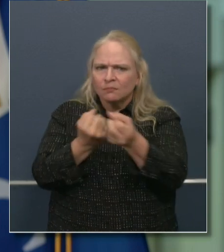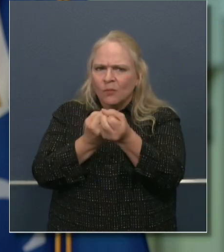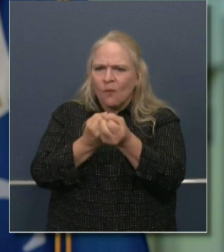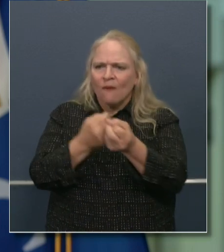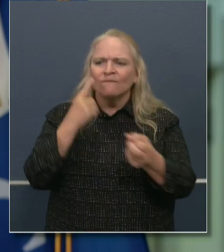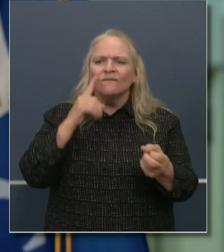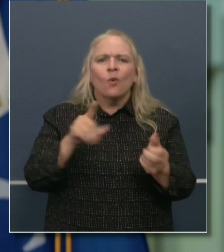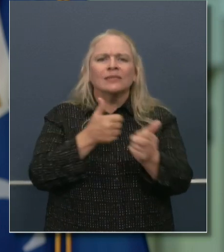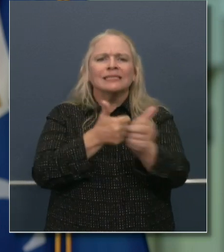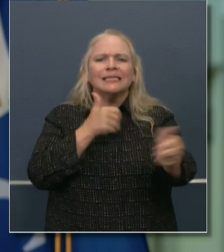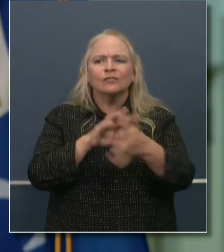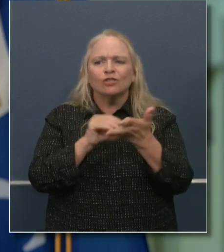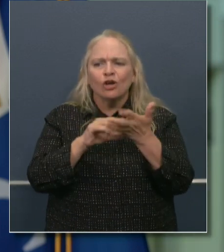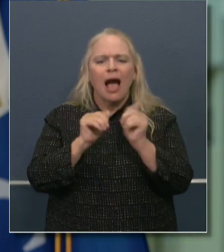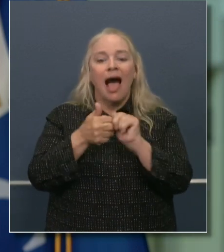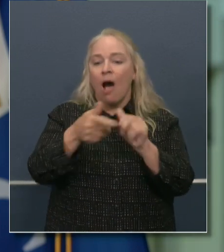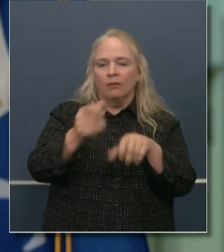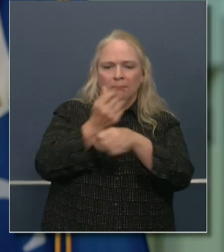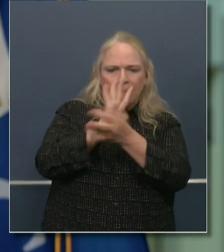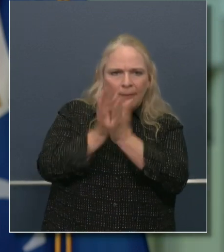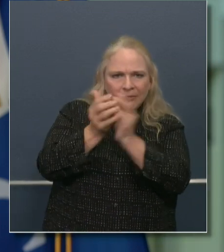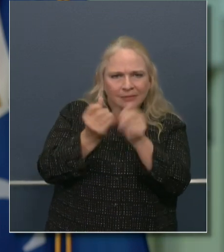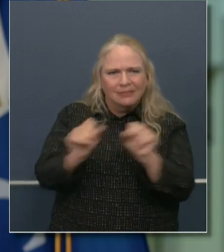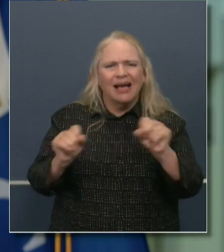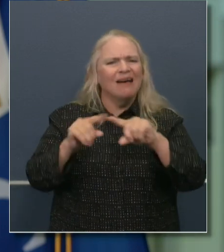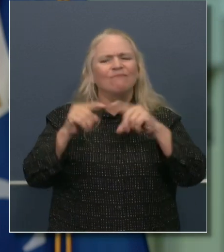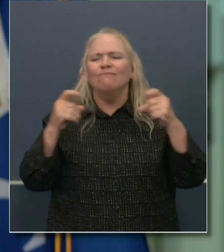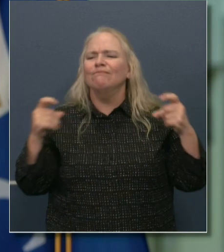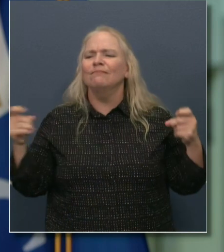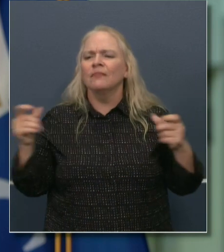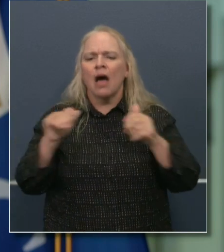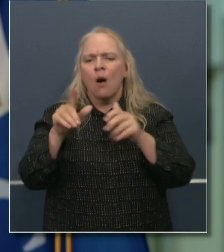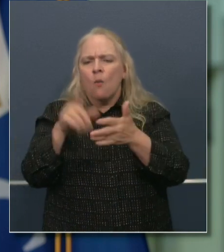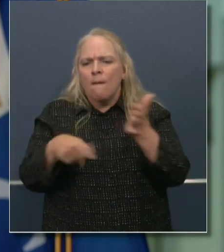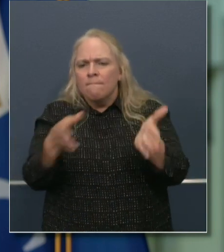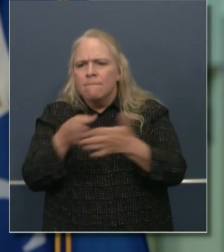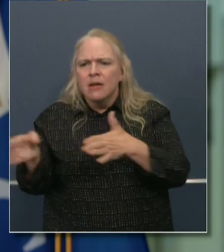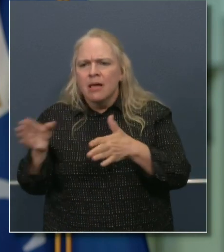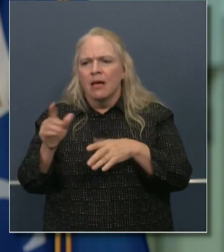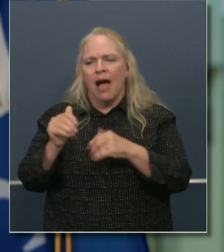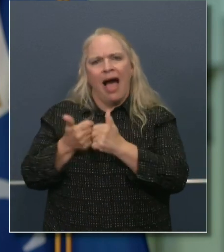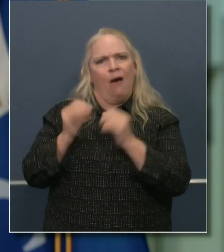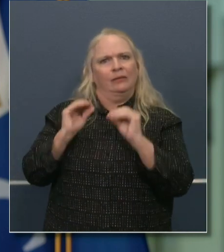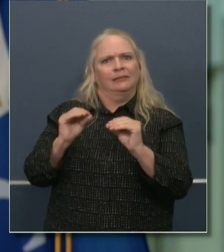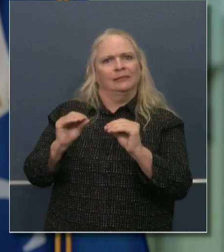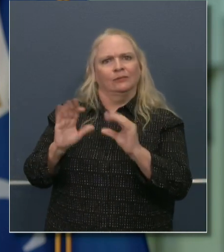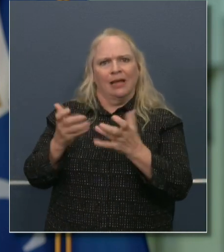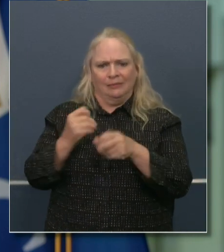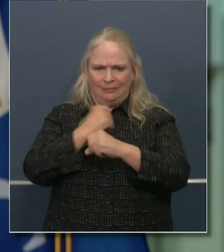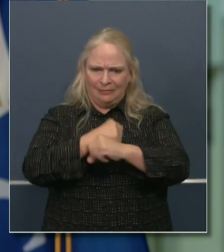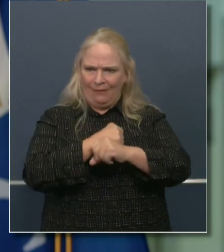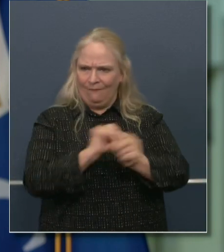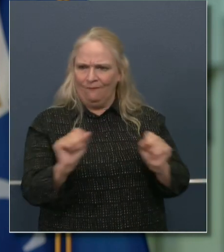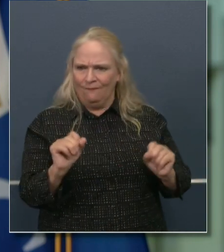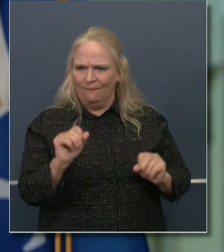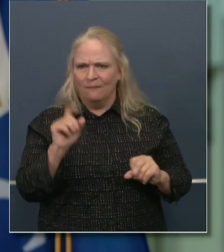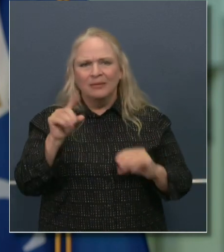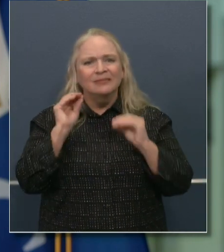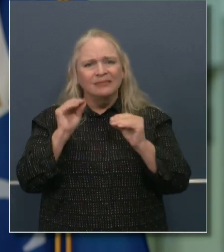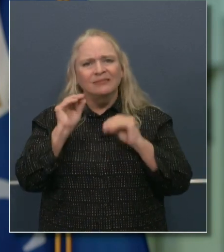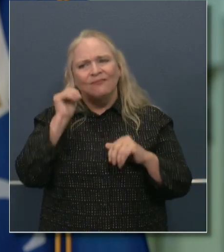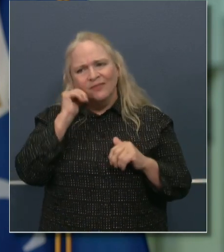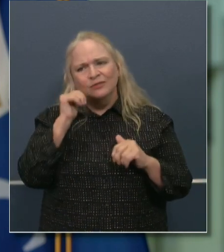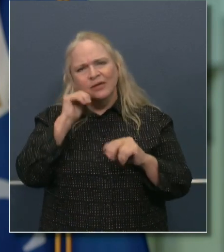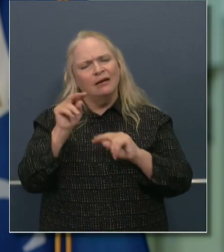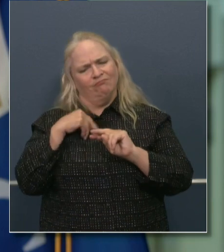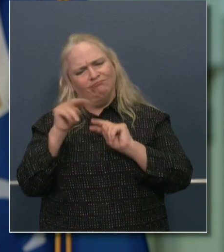our expectations with the districts. But you're absolutely right. We're monitoring this in real time. As I made very clear